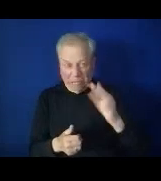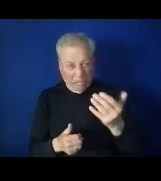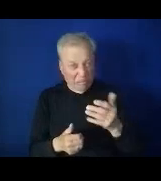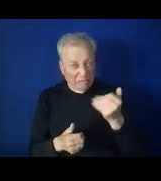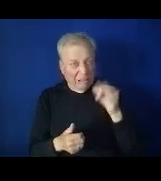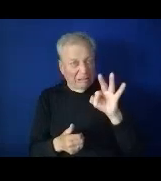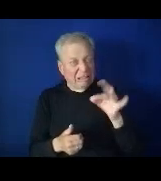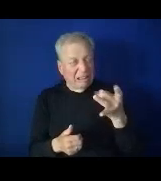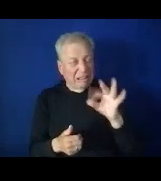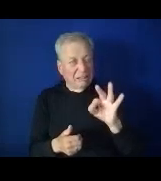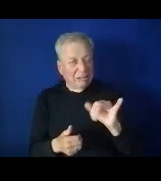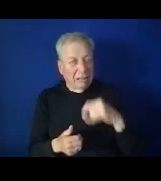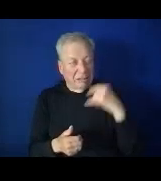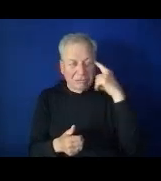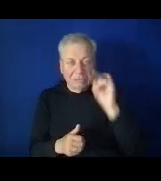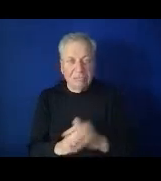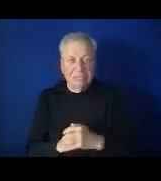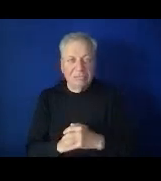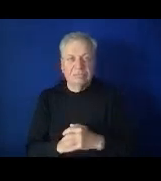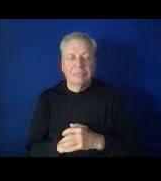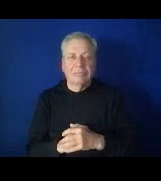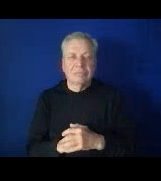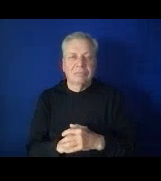1989, I think. Yeah.